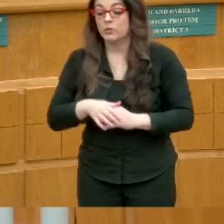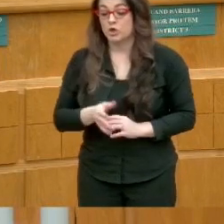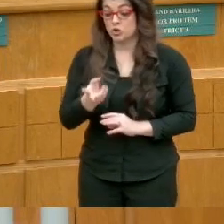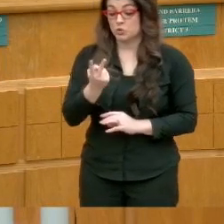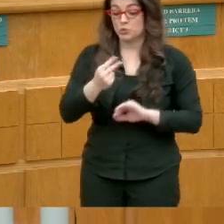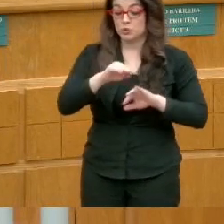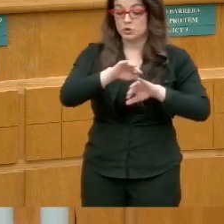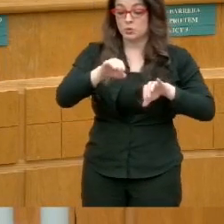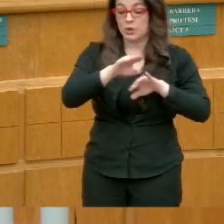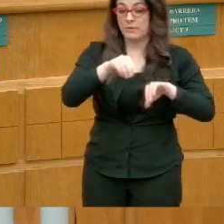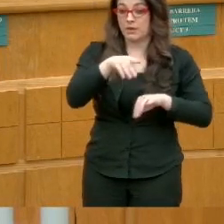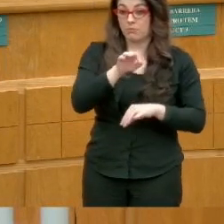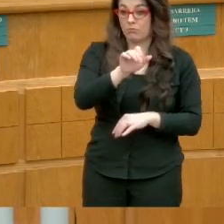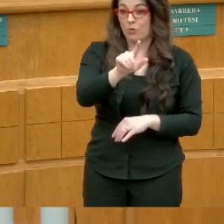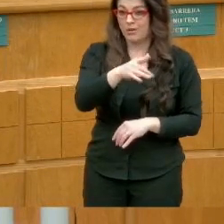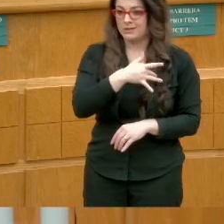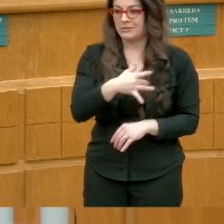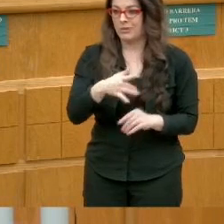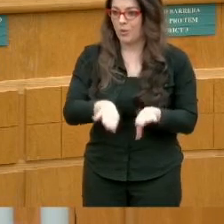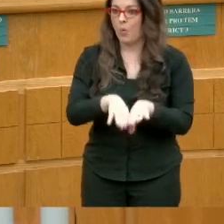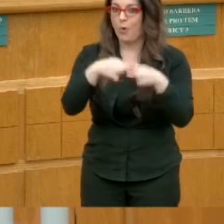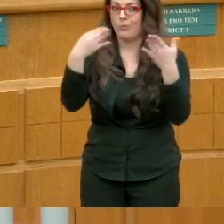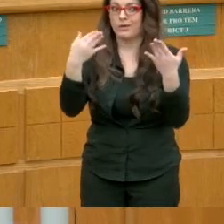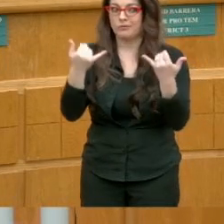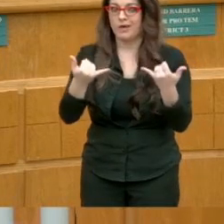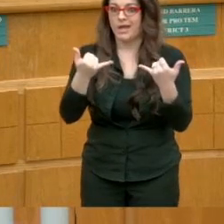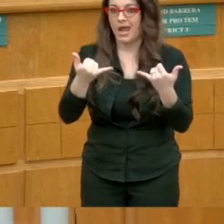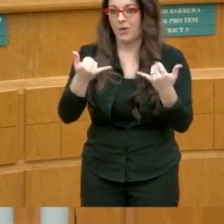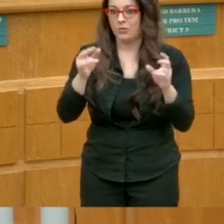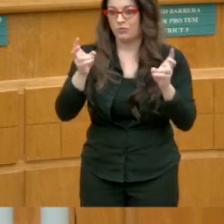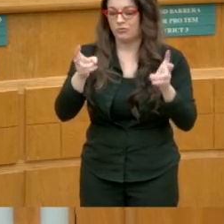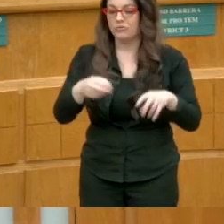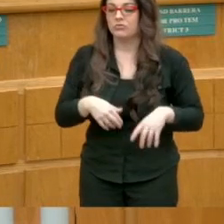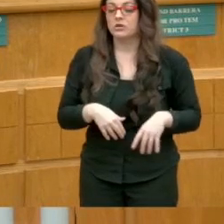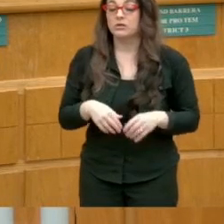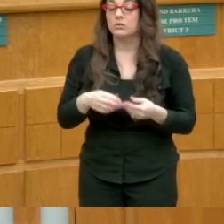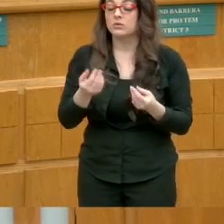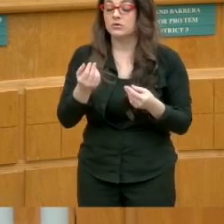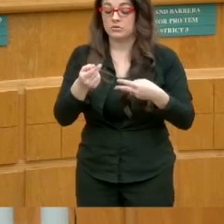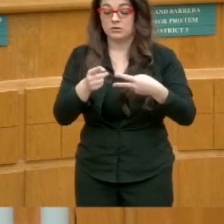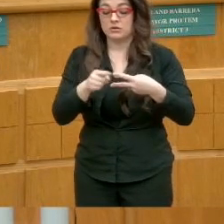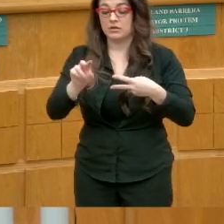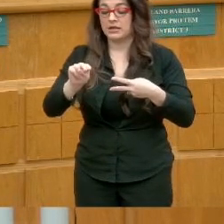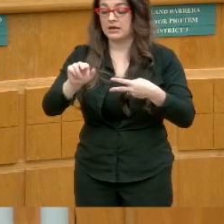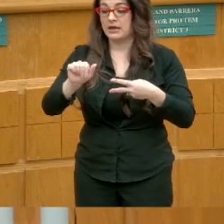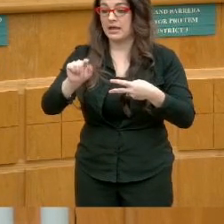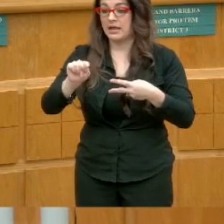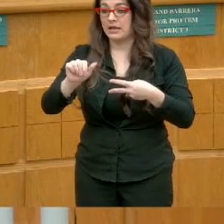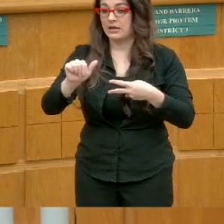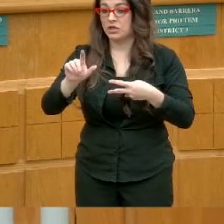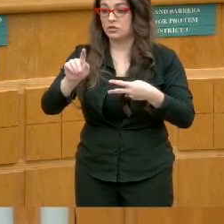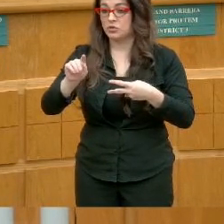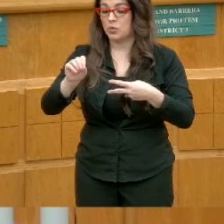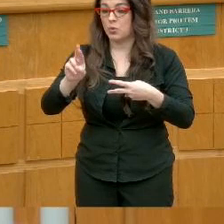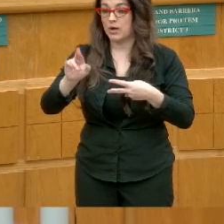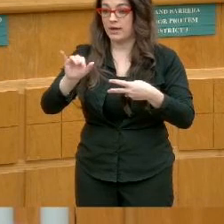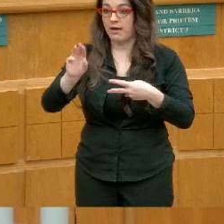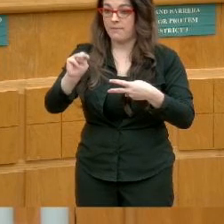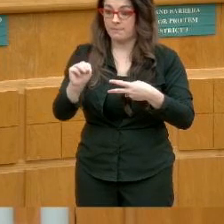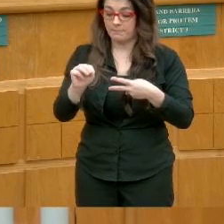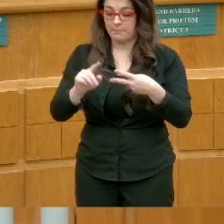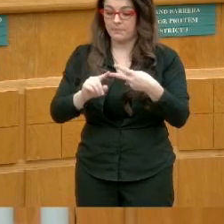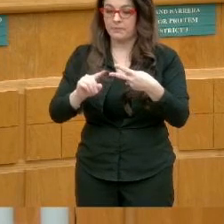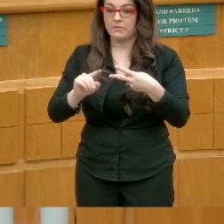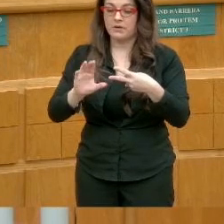pools that are customarily open at this time of year, which includes our natatorium and our Collier swimming pool. They have been